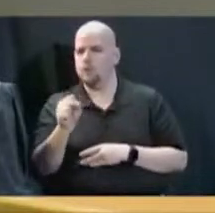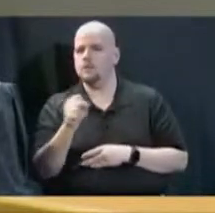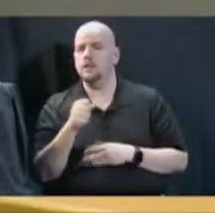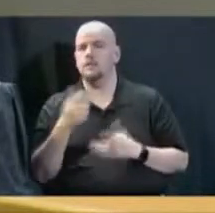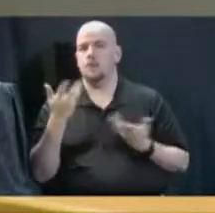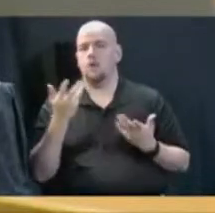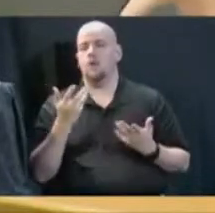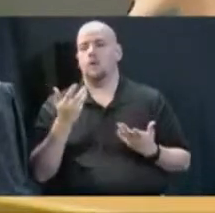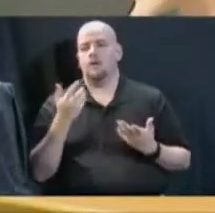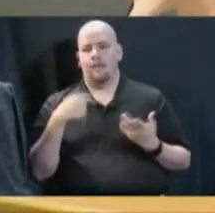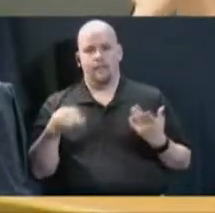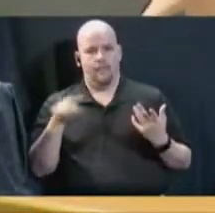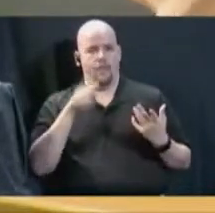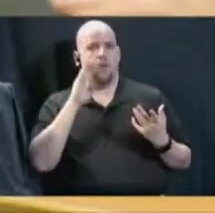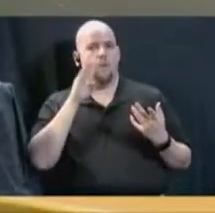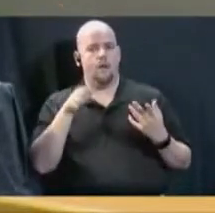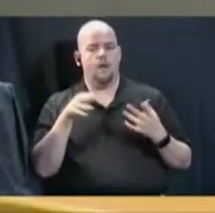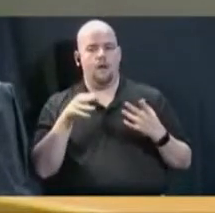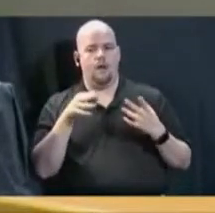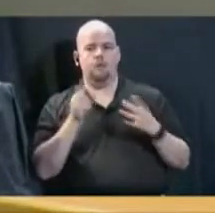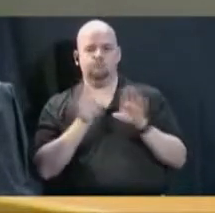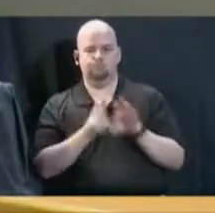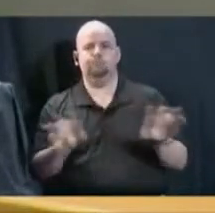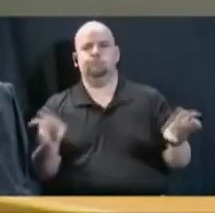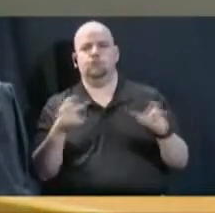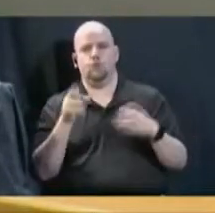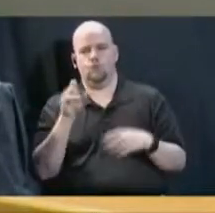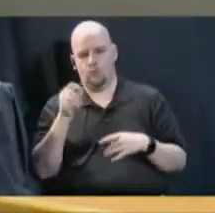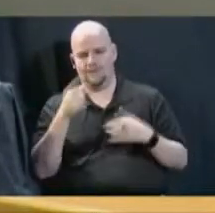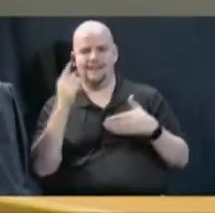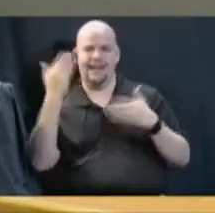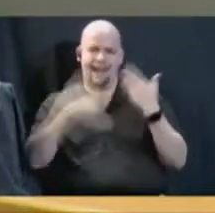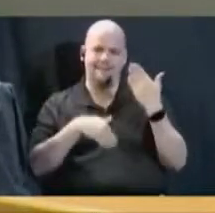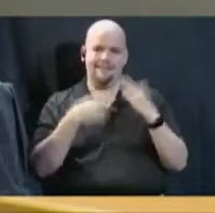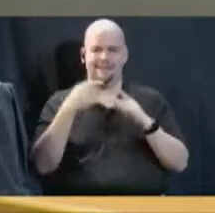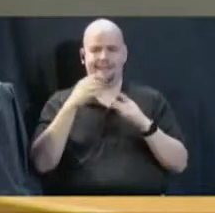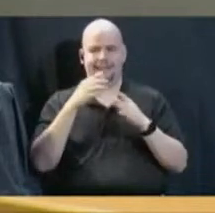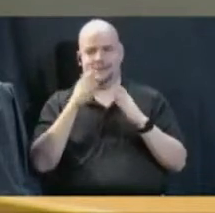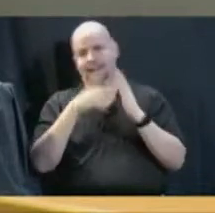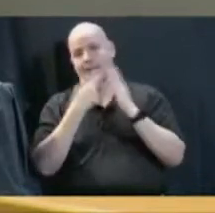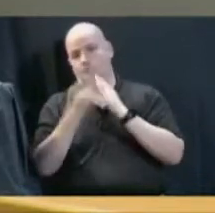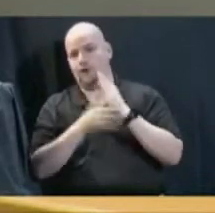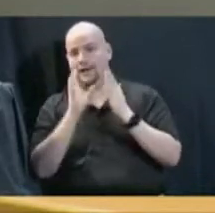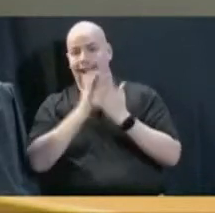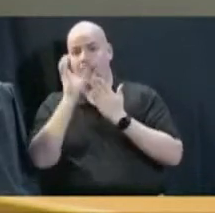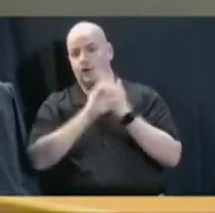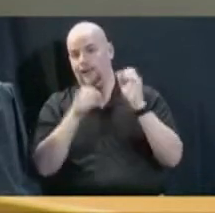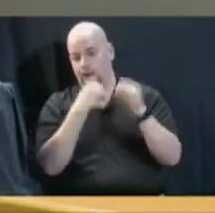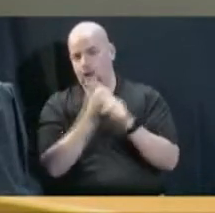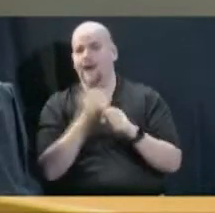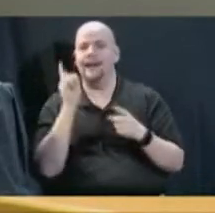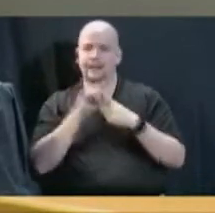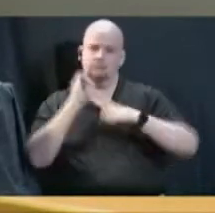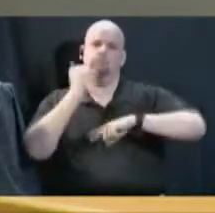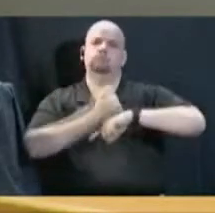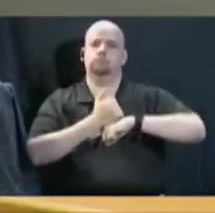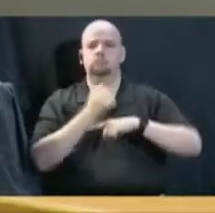And so they will be doing those roles over the next, until the end of this calendar year, or until there's a director in